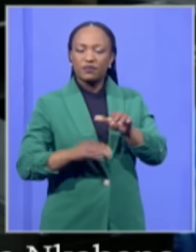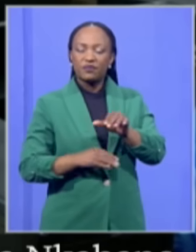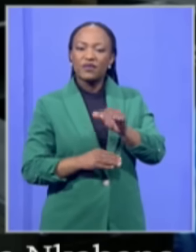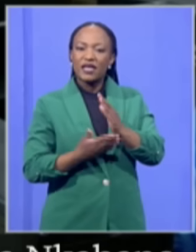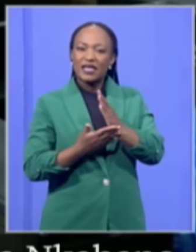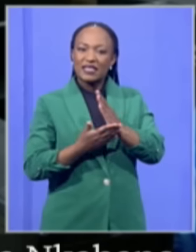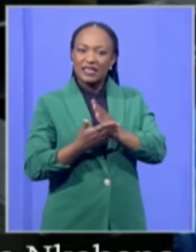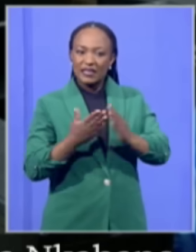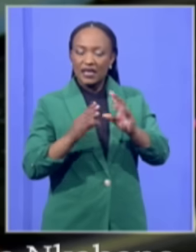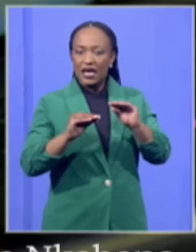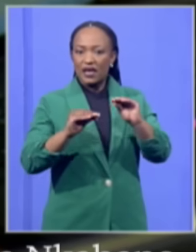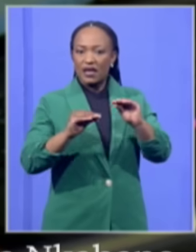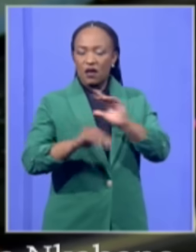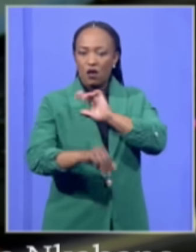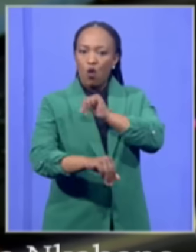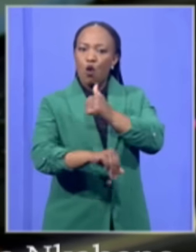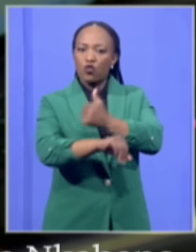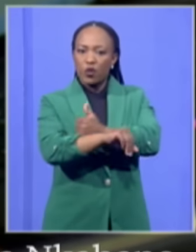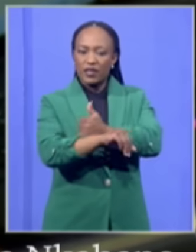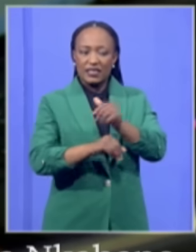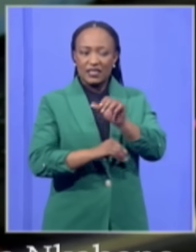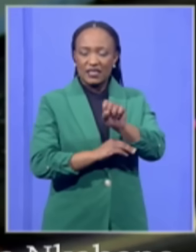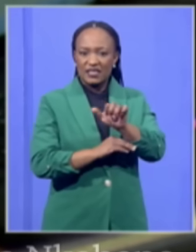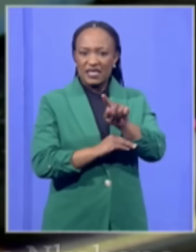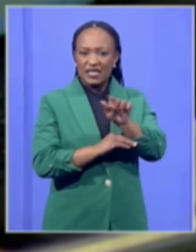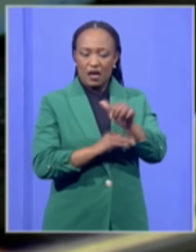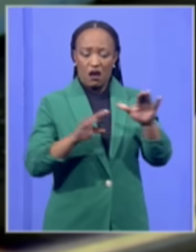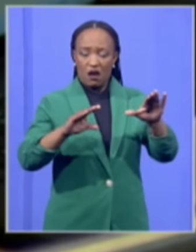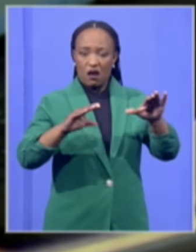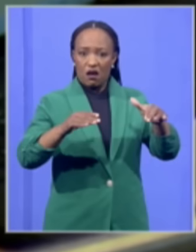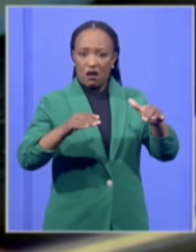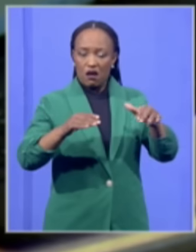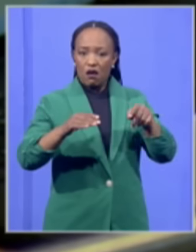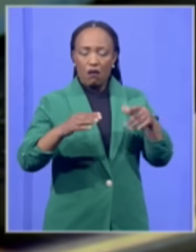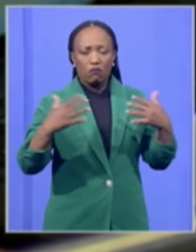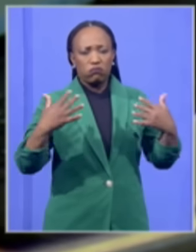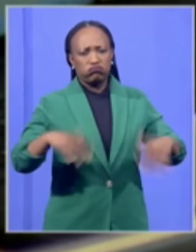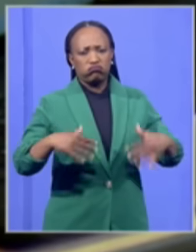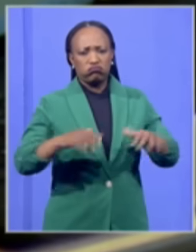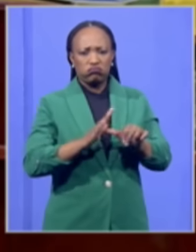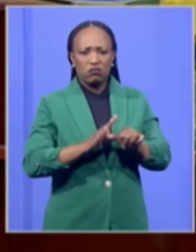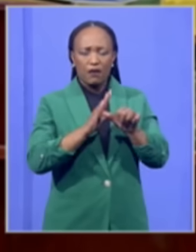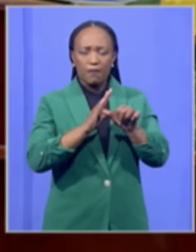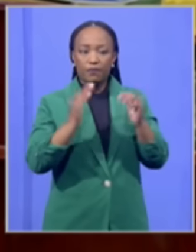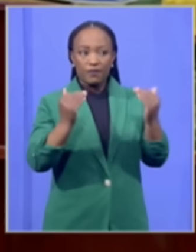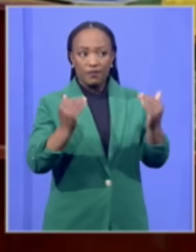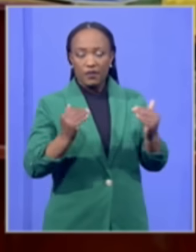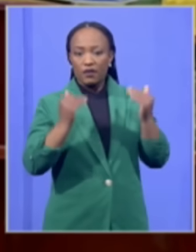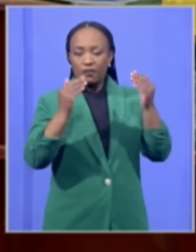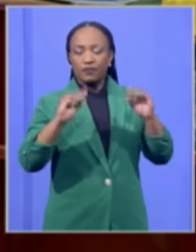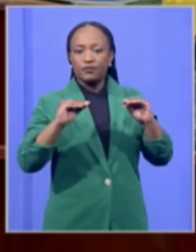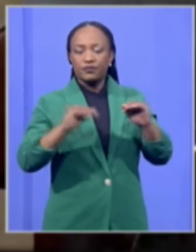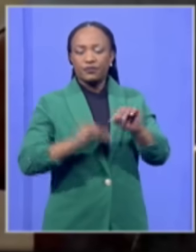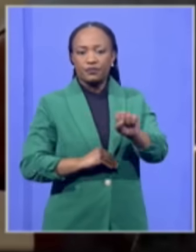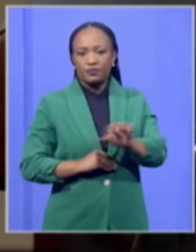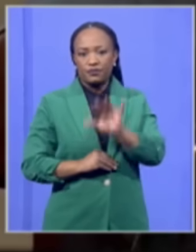Training Authorities, which are crucially important in the higher education sector of South Africa.